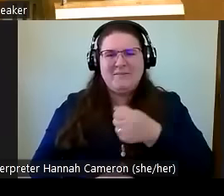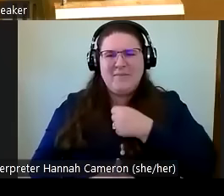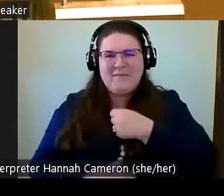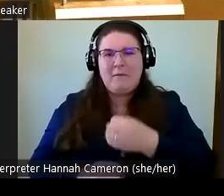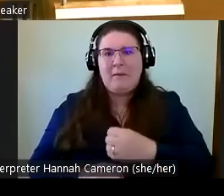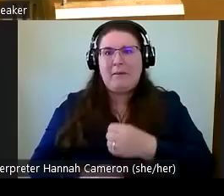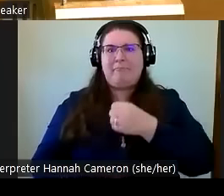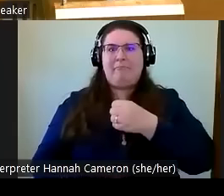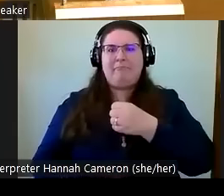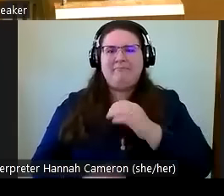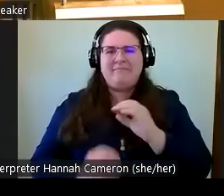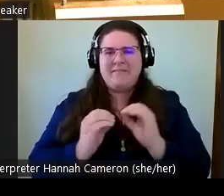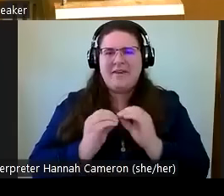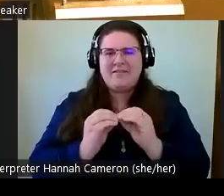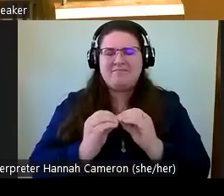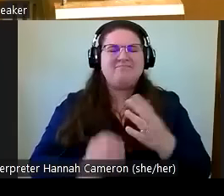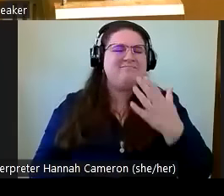Thanks, Deborah.